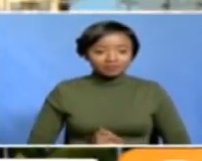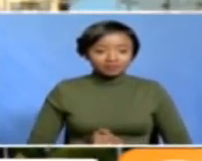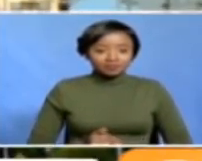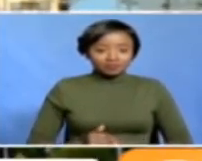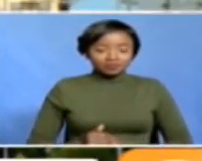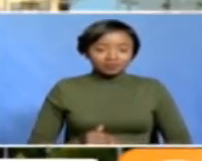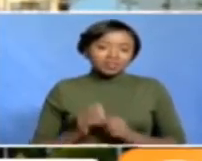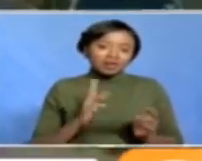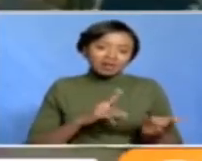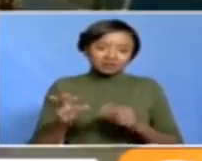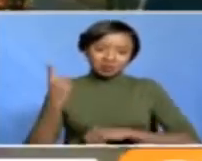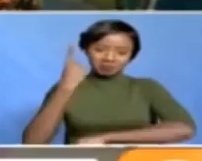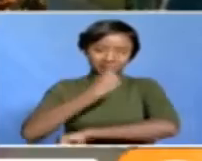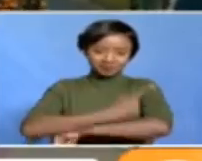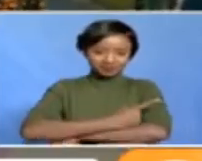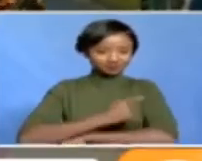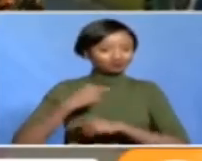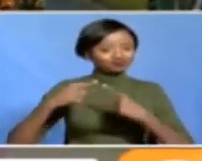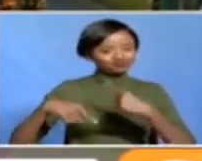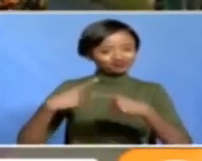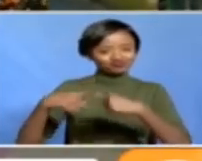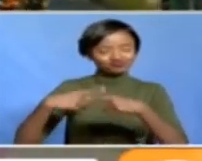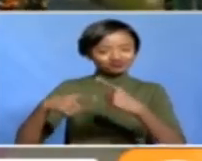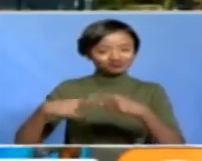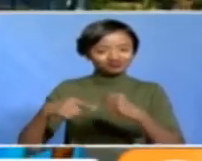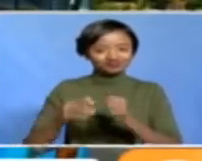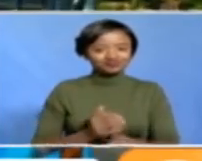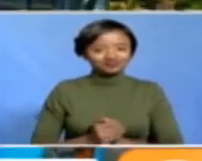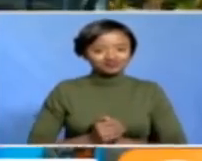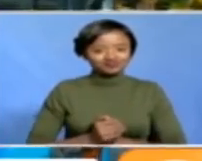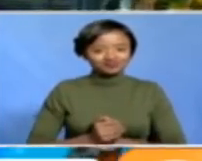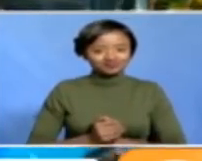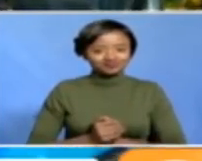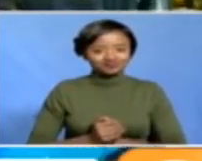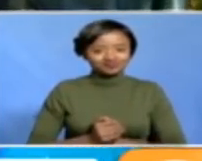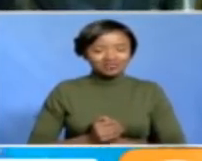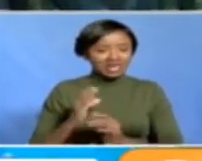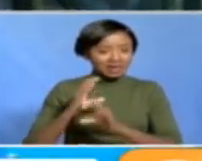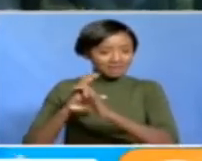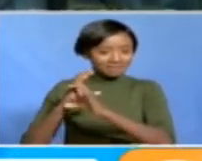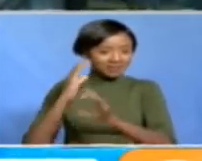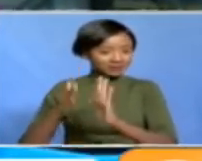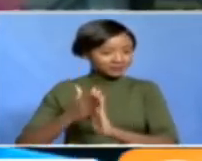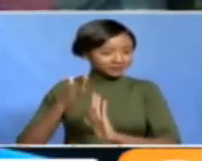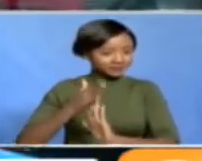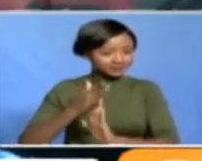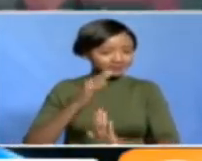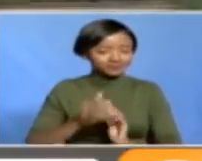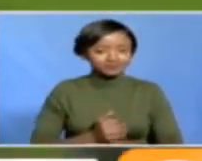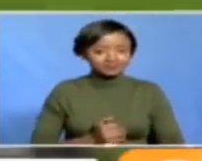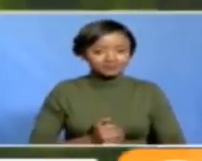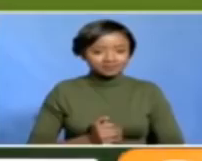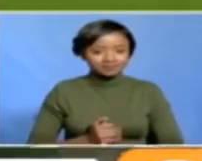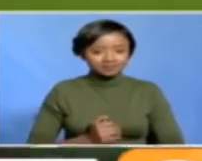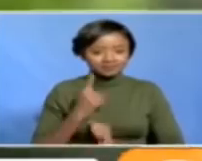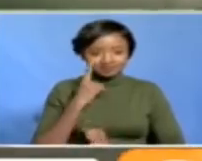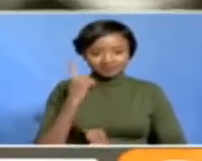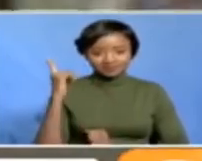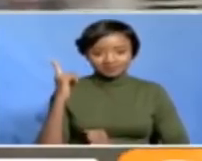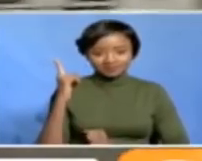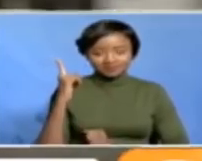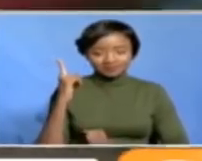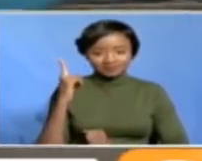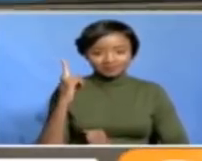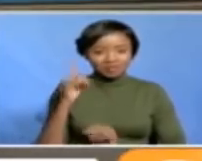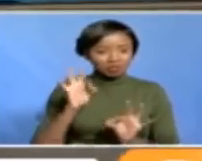A typical day is getting underway in Mwendokasi, Kiswahili for fast movement. A befitting picture of the buses